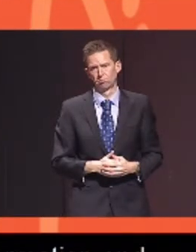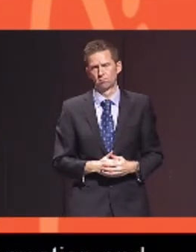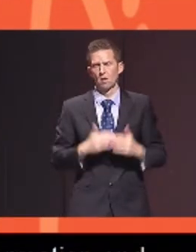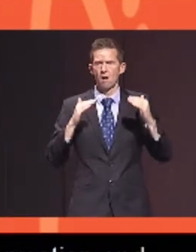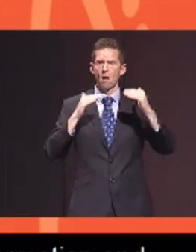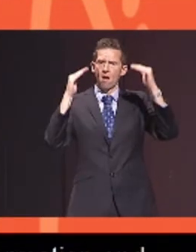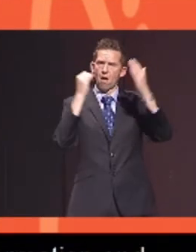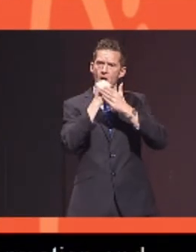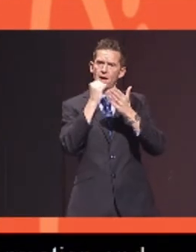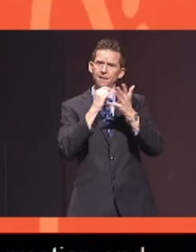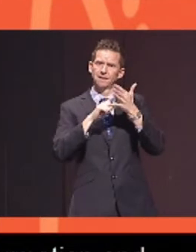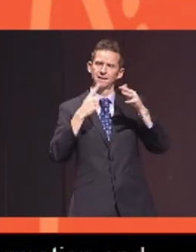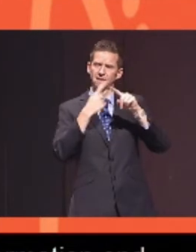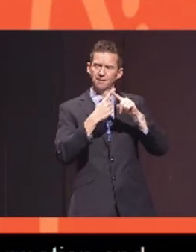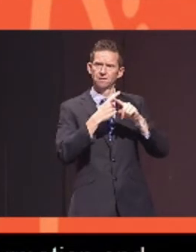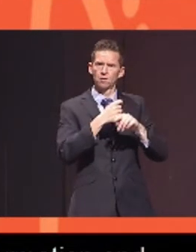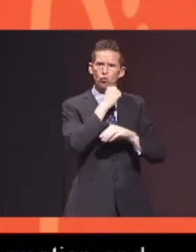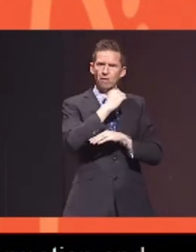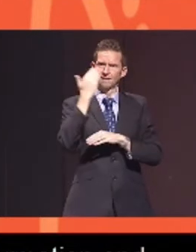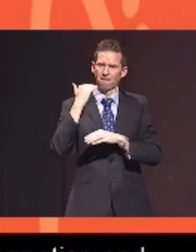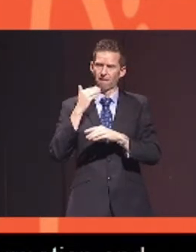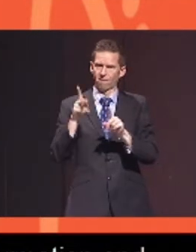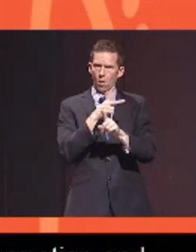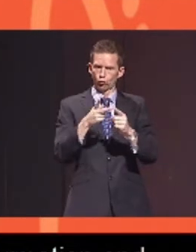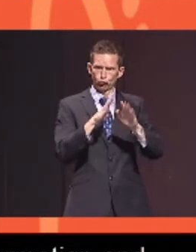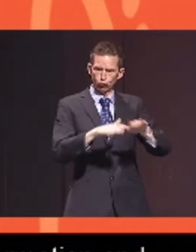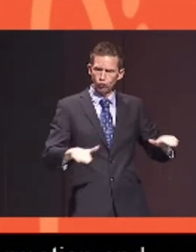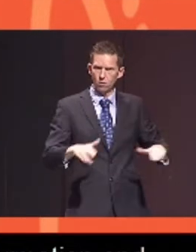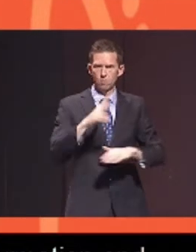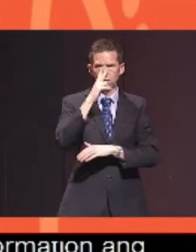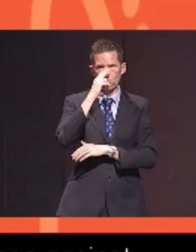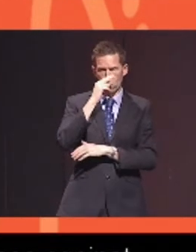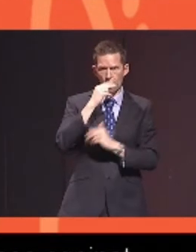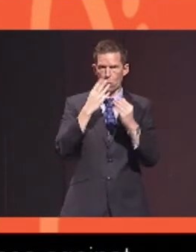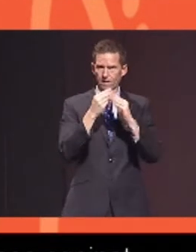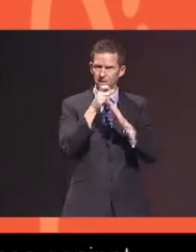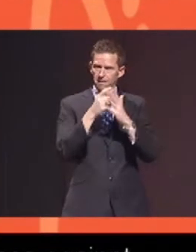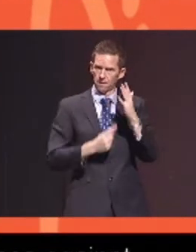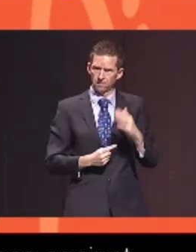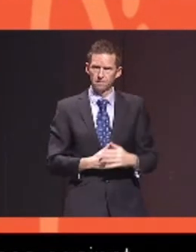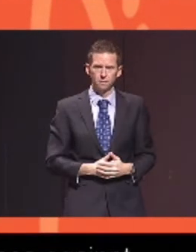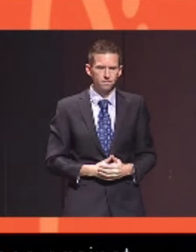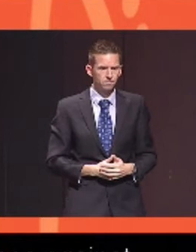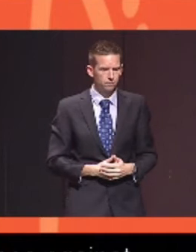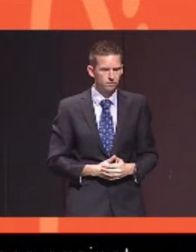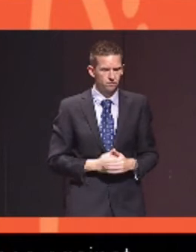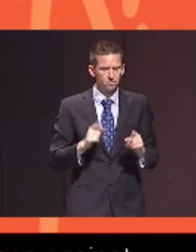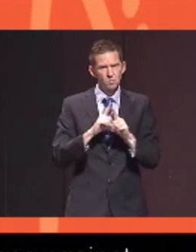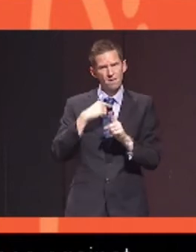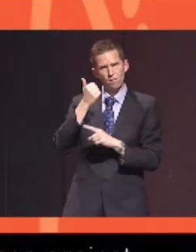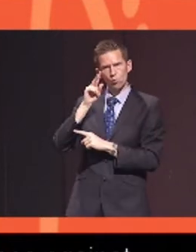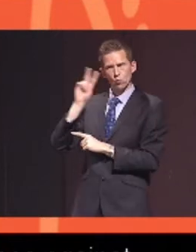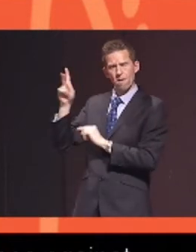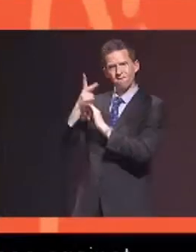High rates of sexual and gender-based violence against children, adolescents, and youth with disabilities. Like we saw with the